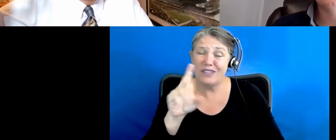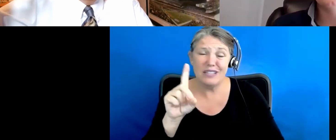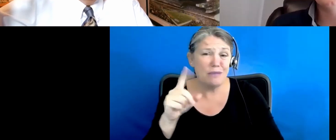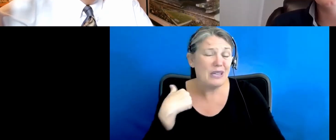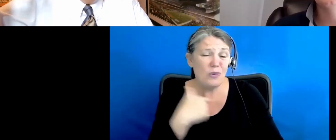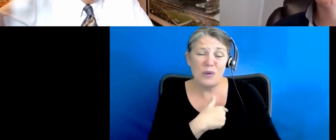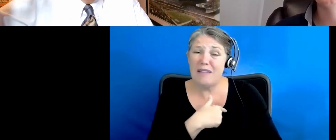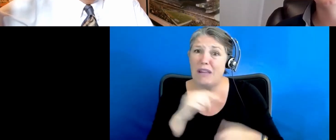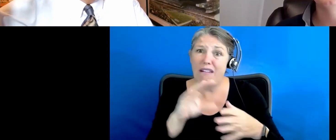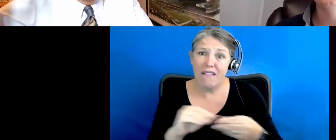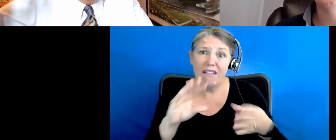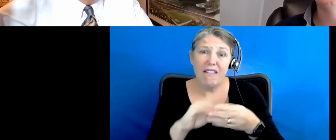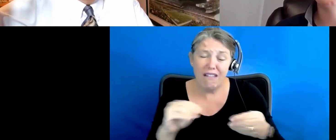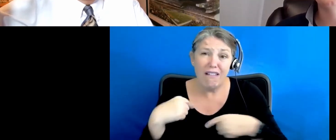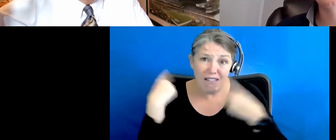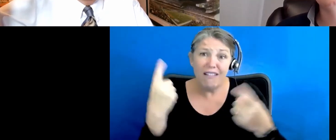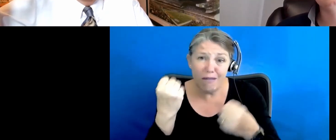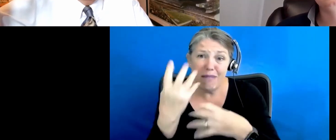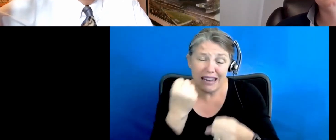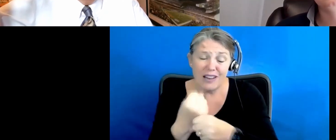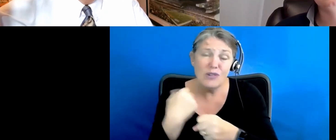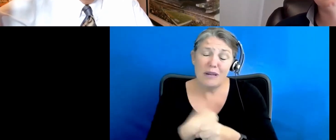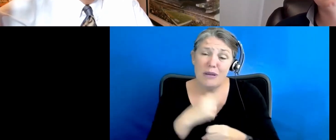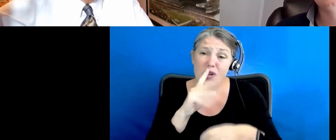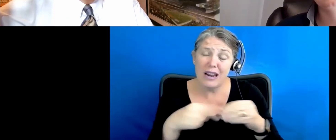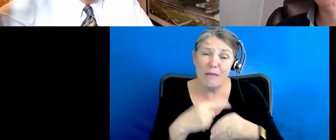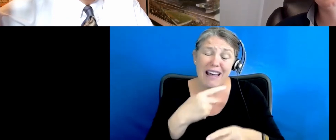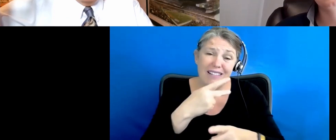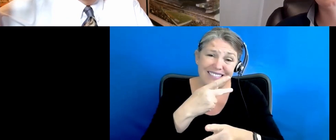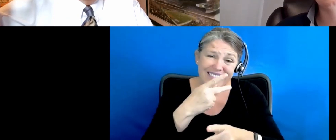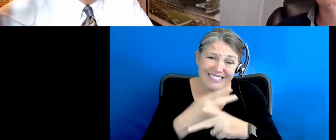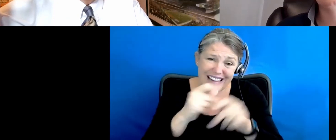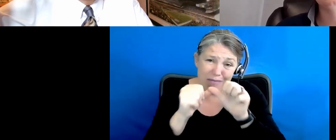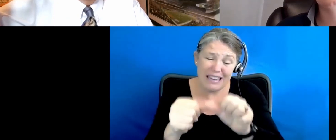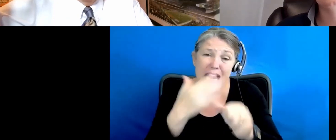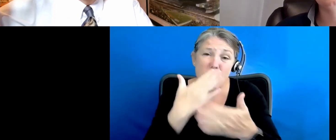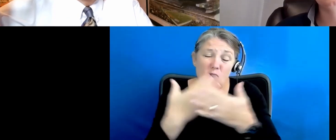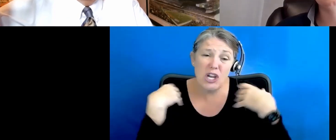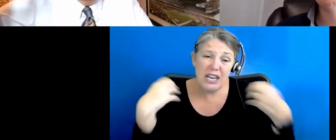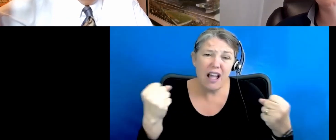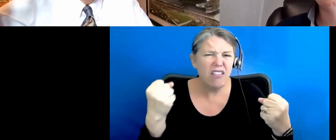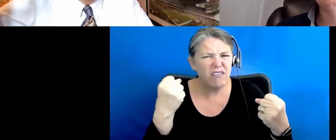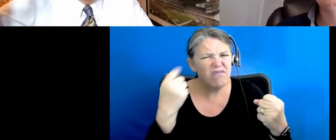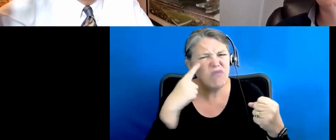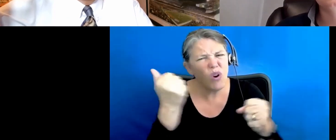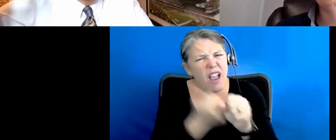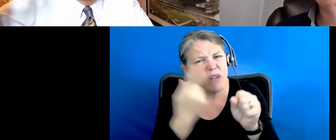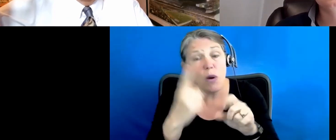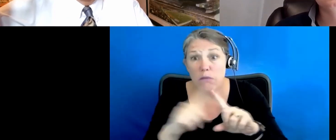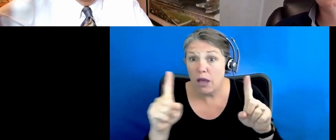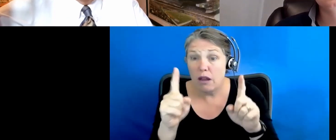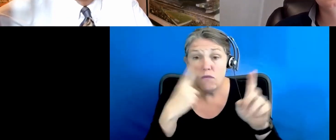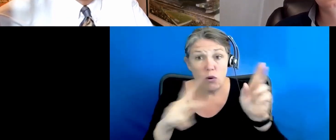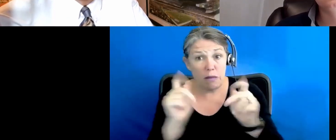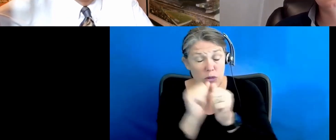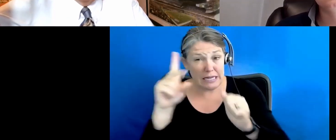been stating that attaining and maintaining good health is critical for everyone, certainly more so for people with